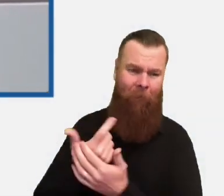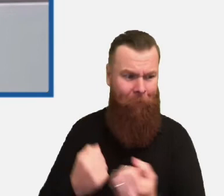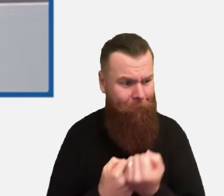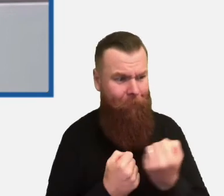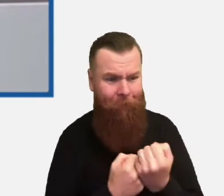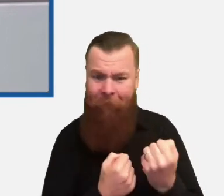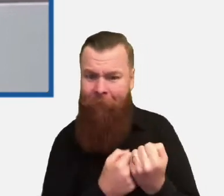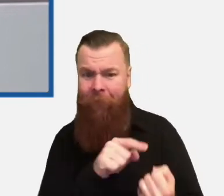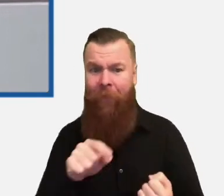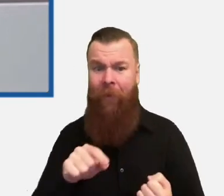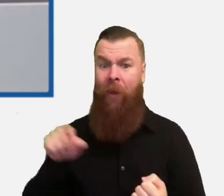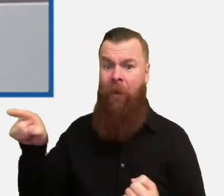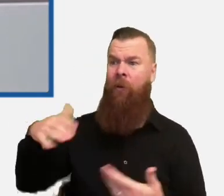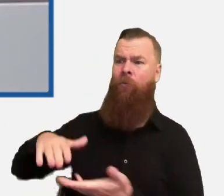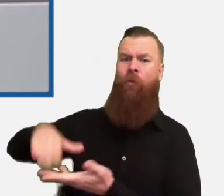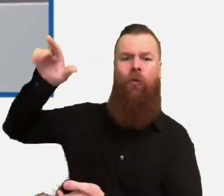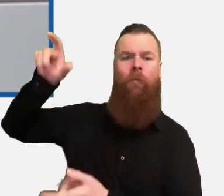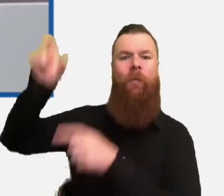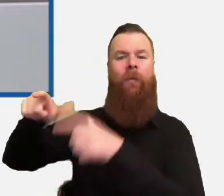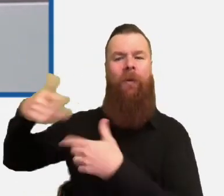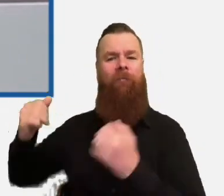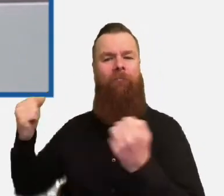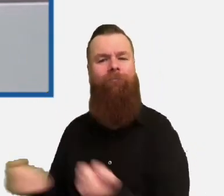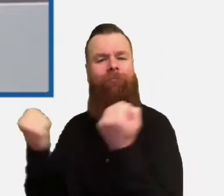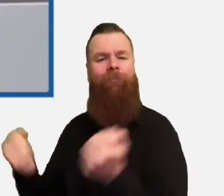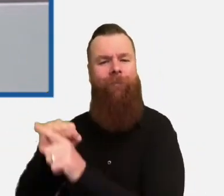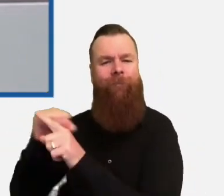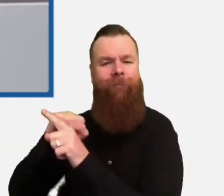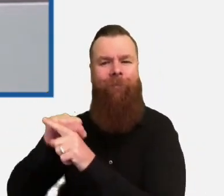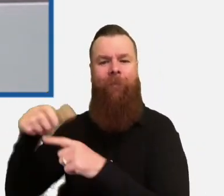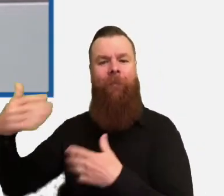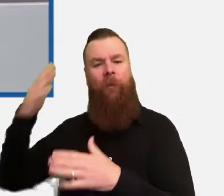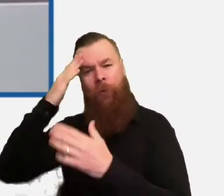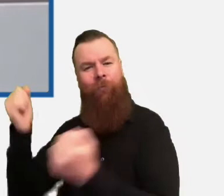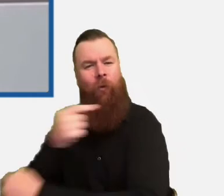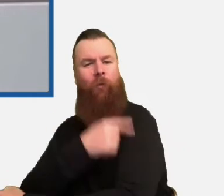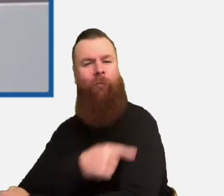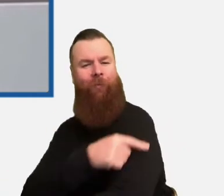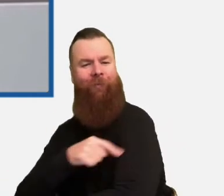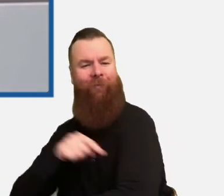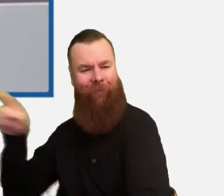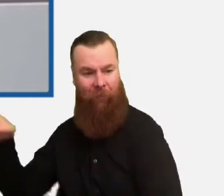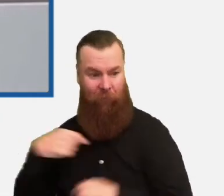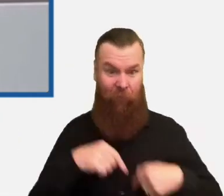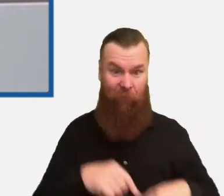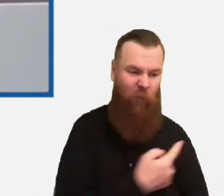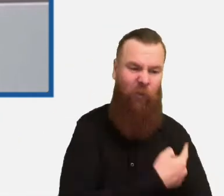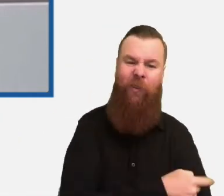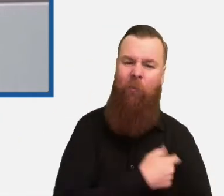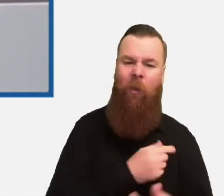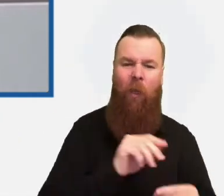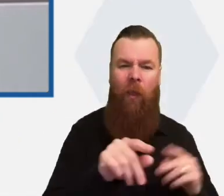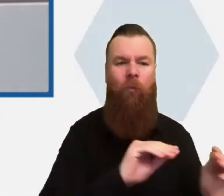nurses. We lose a lot of our healthcare workers to the developed world. And so we were able to benefit from that as an